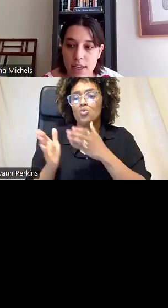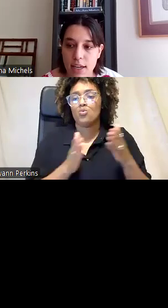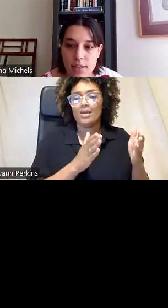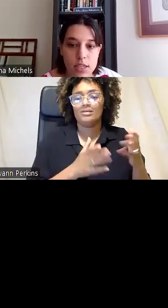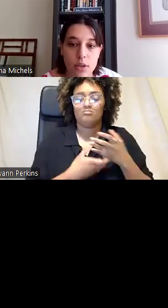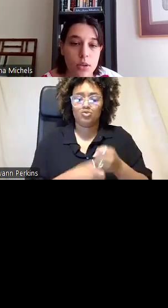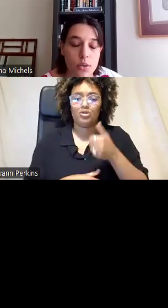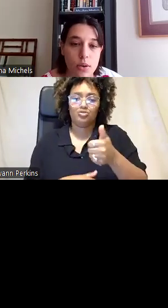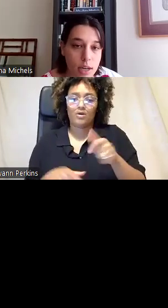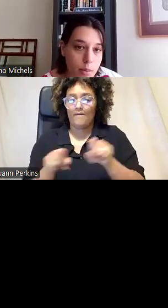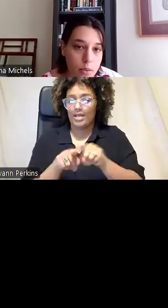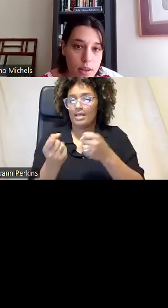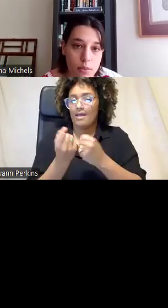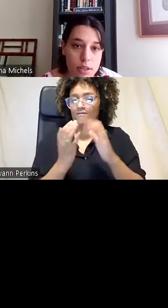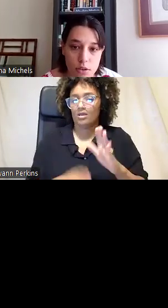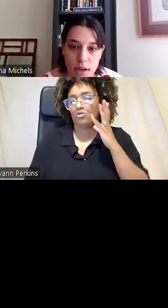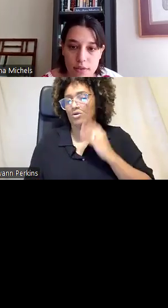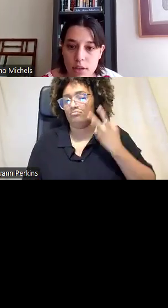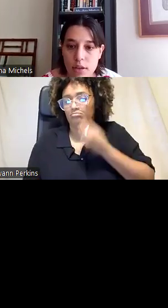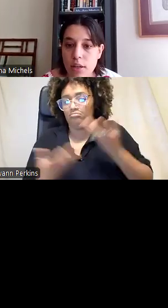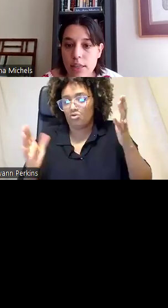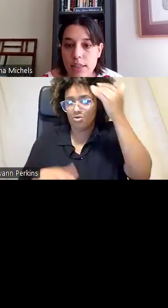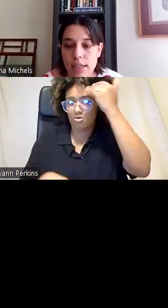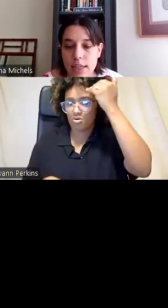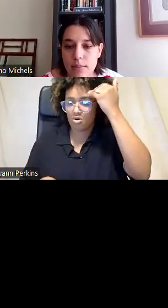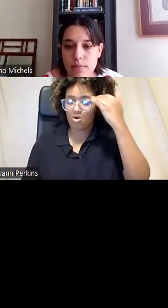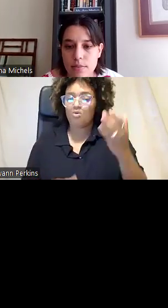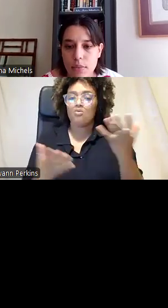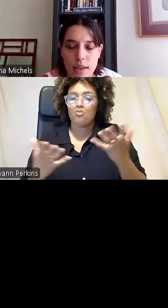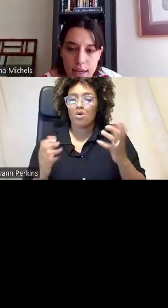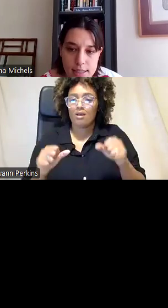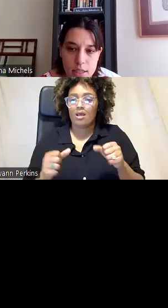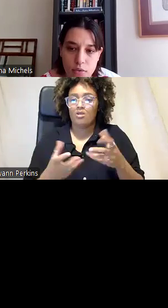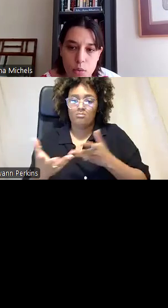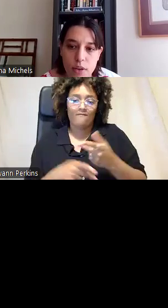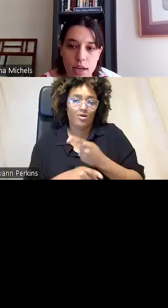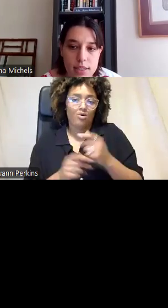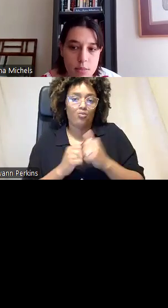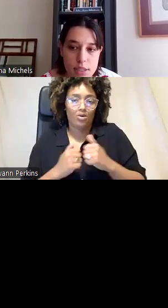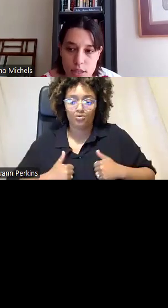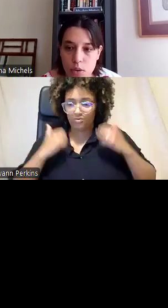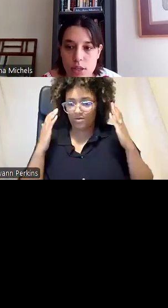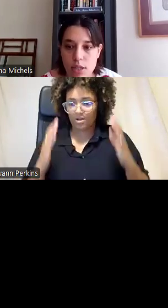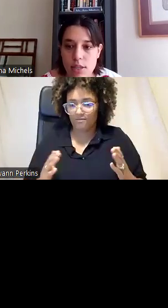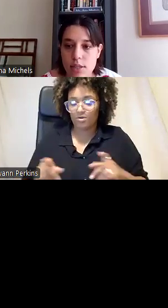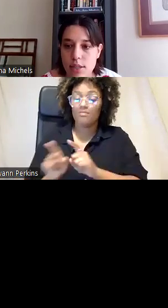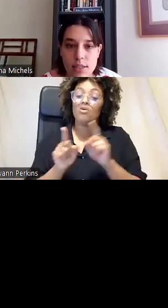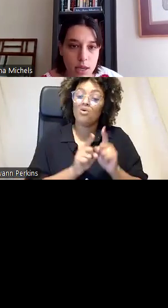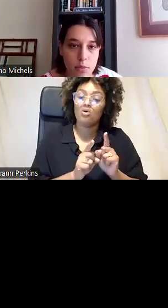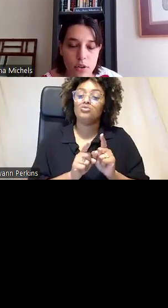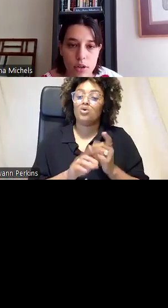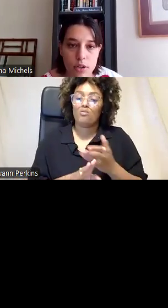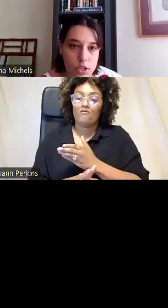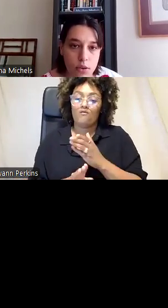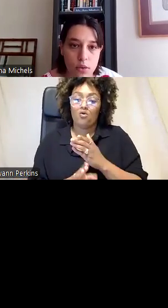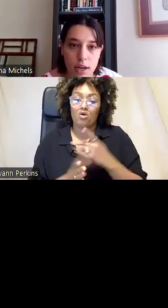as an advocate and see what you can come up with a survivor. And then lastly, before moving on to some discussion questions and some